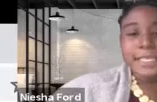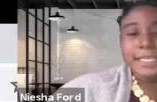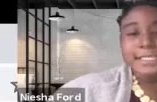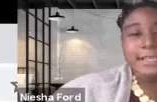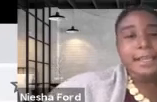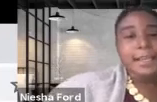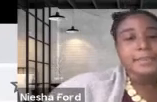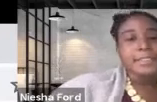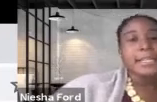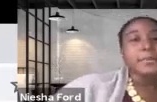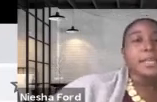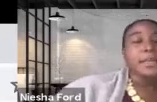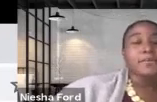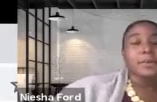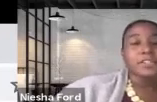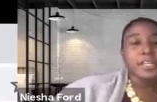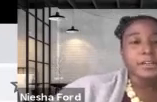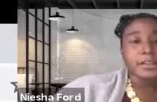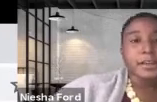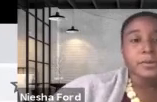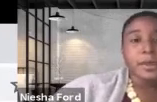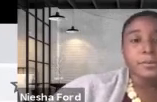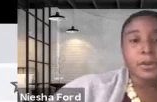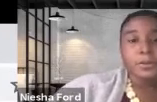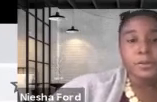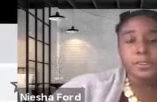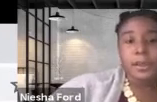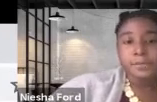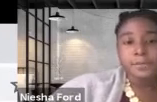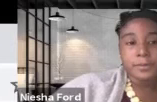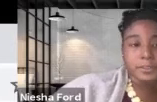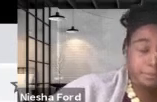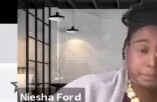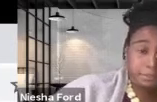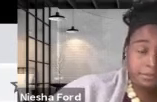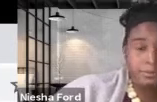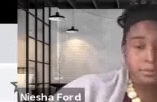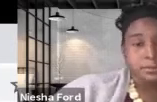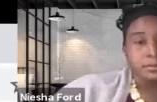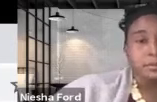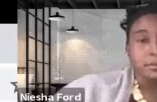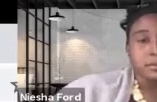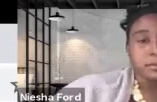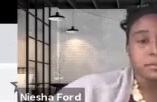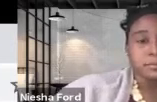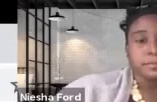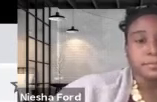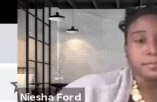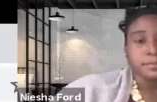still going, but just like last time, does anyone kind of want to share their one pro and one con for personas?